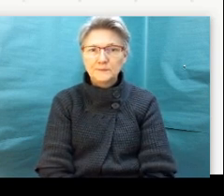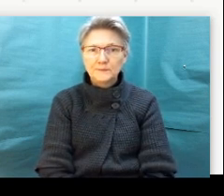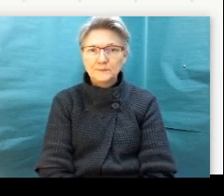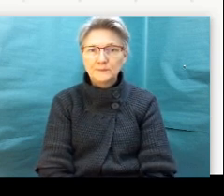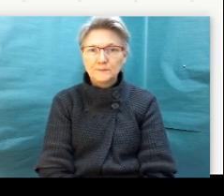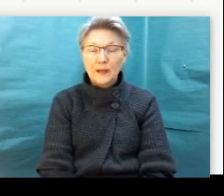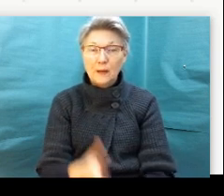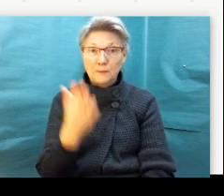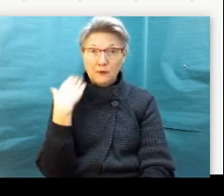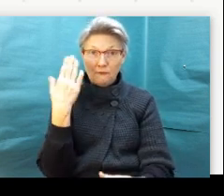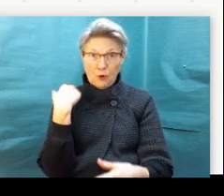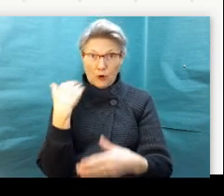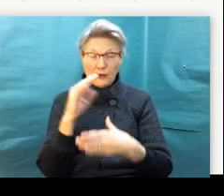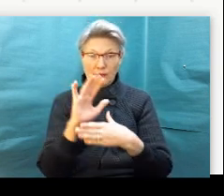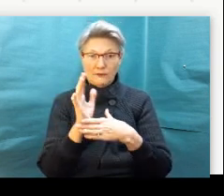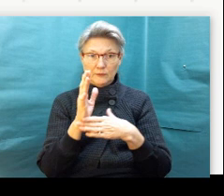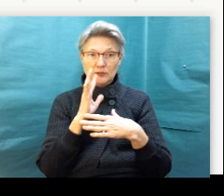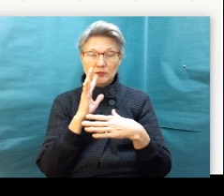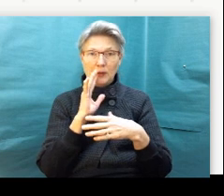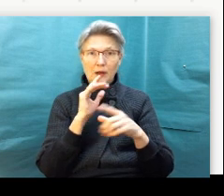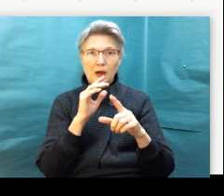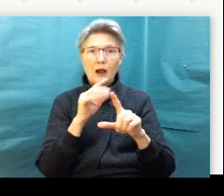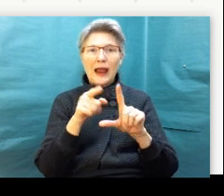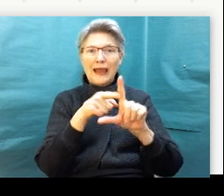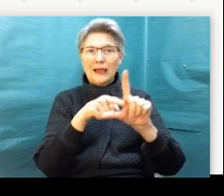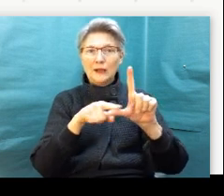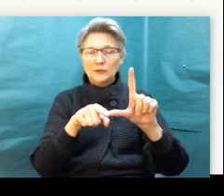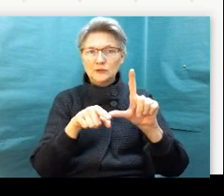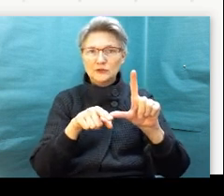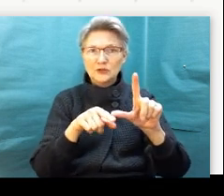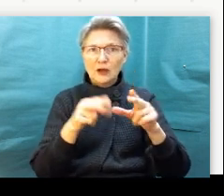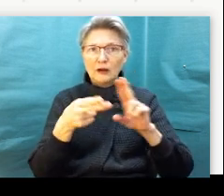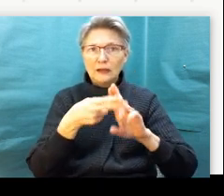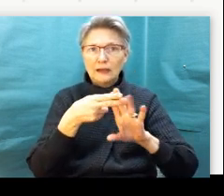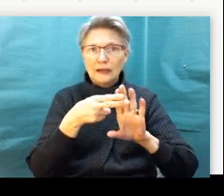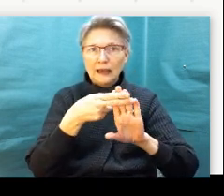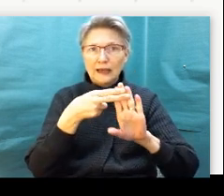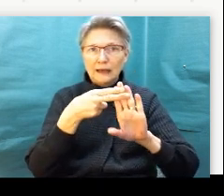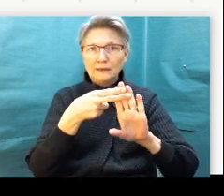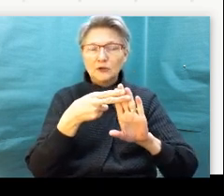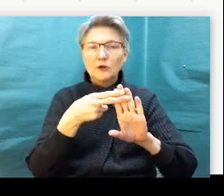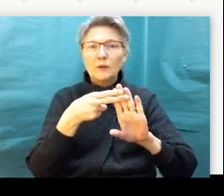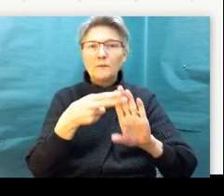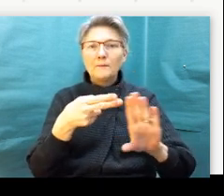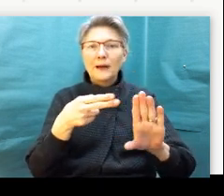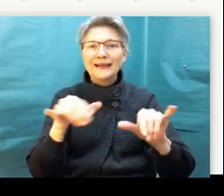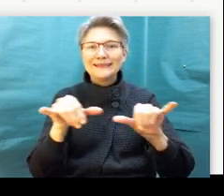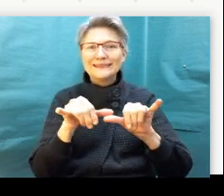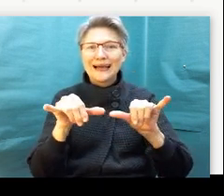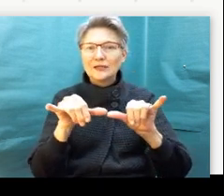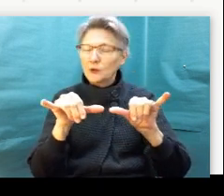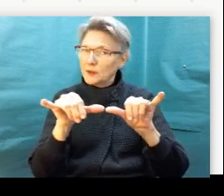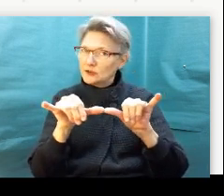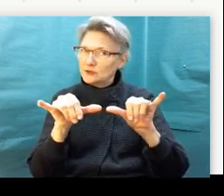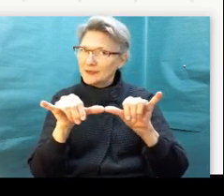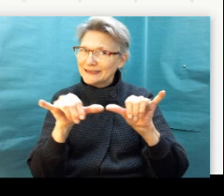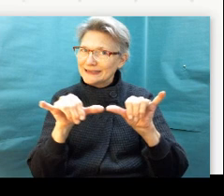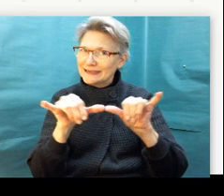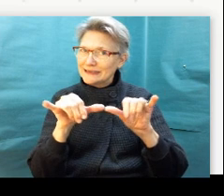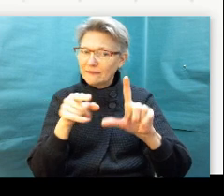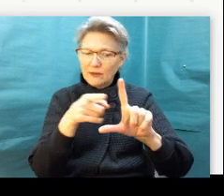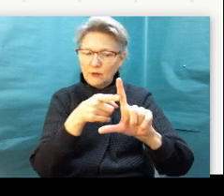So earlier in this video, we talked about how angles are classified by the size of the opening between the rays. So this part right here.